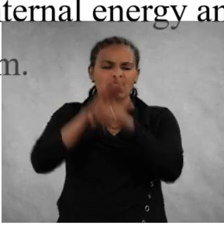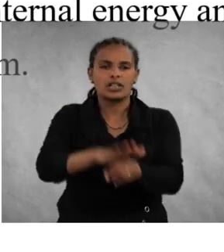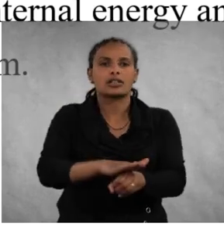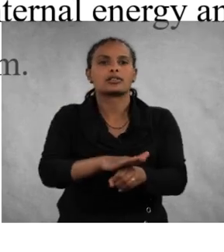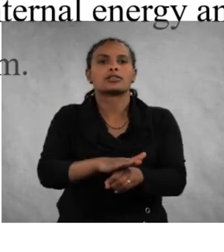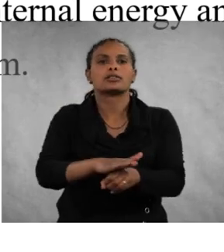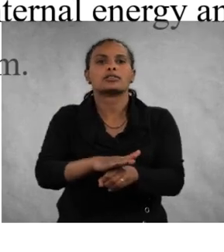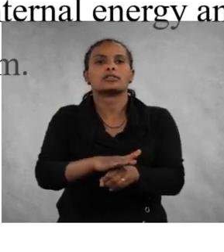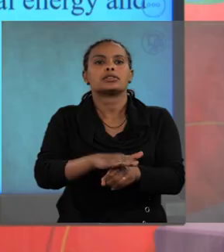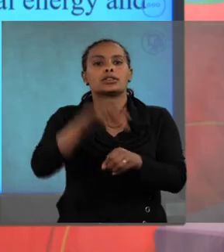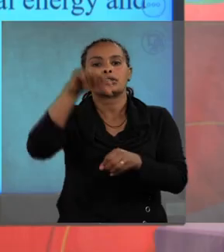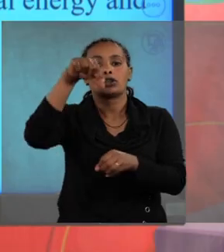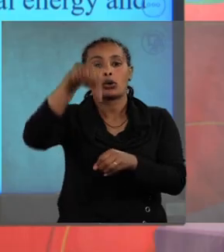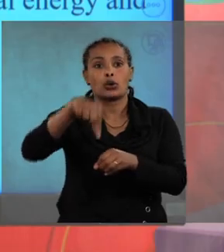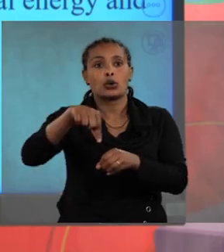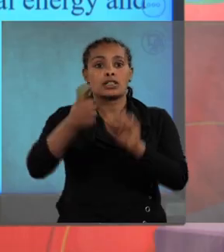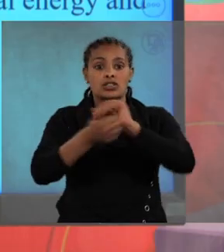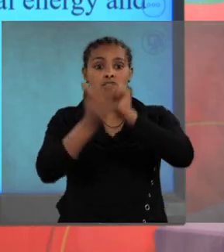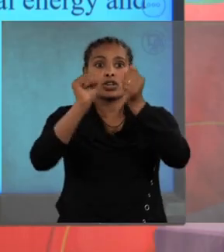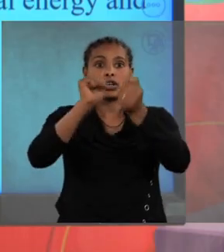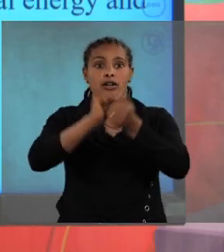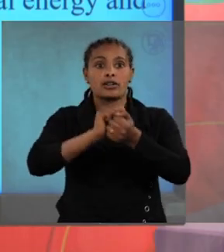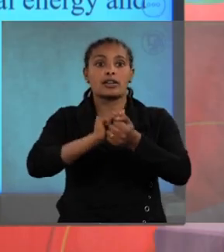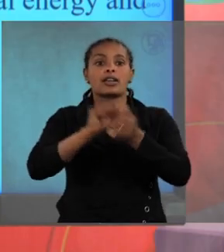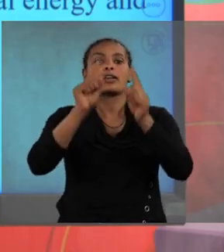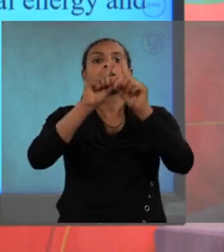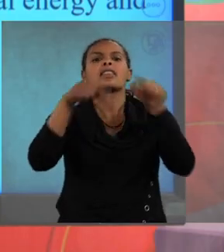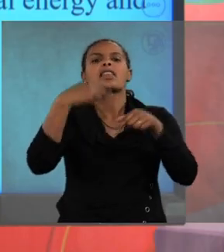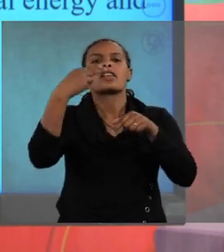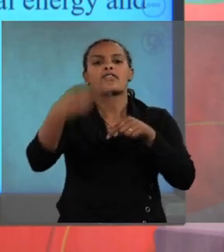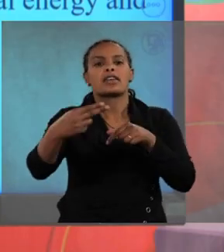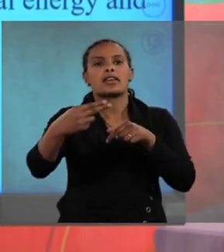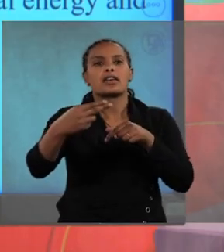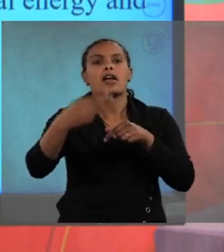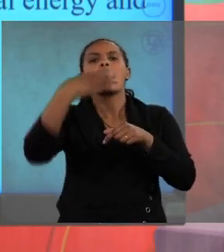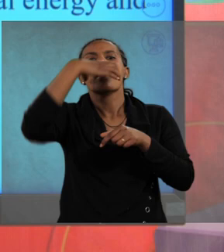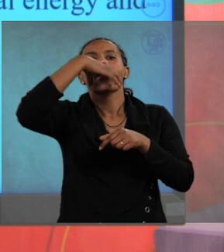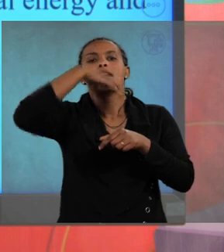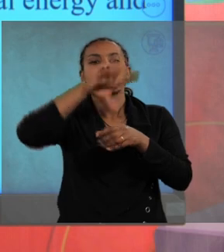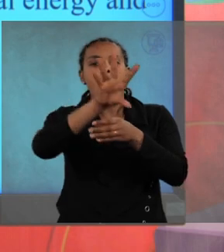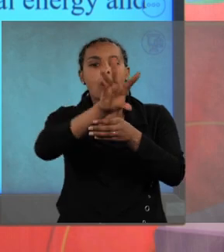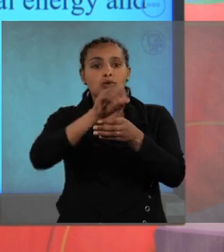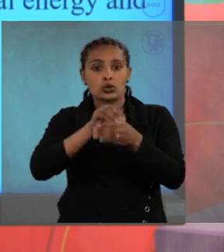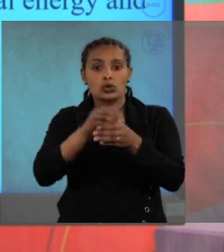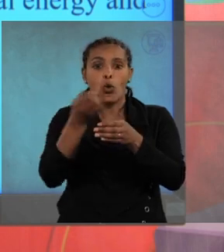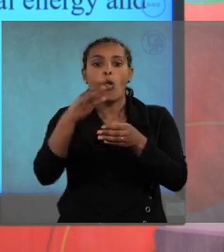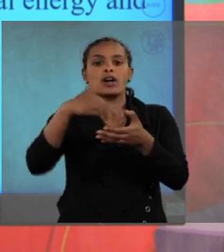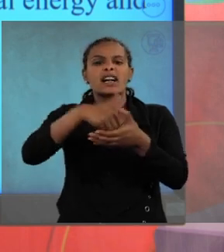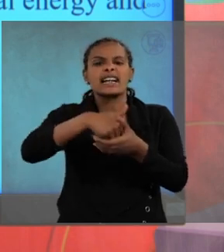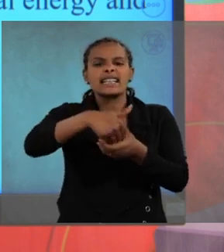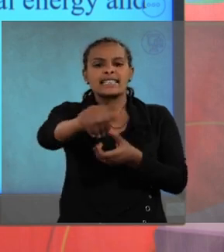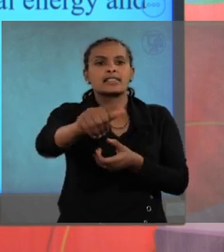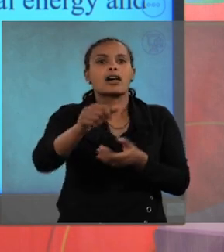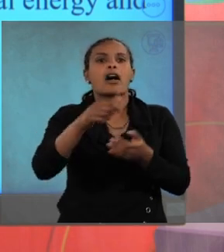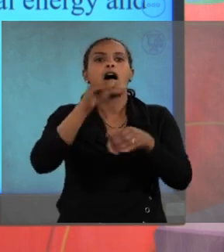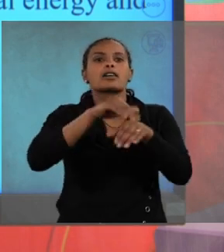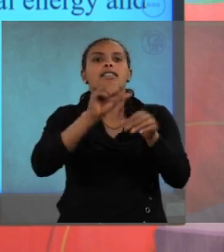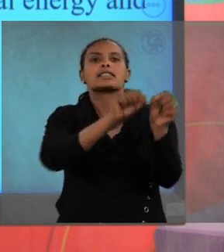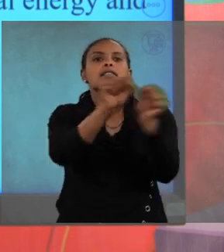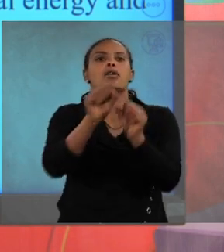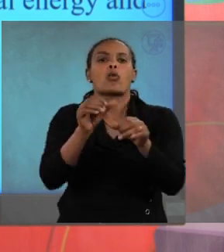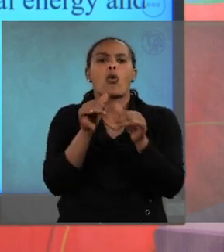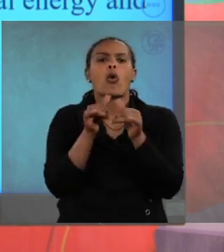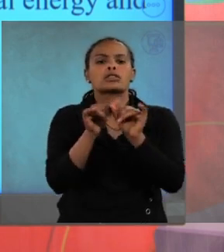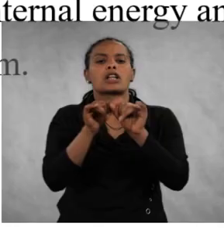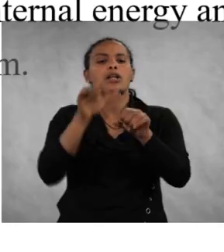You see, the change in enthalpy equal heat absorbed or released by the system at